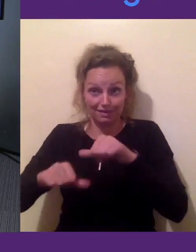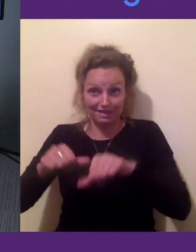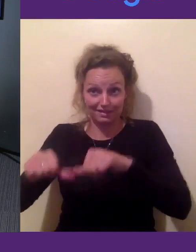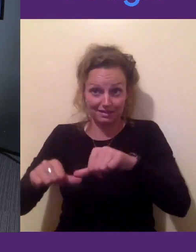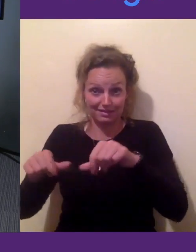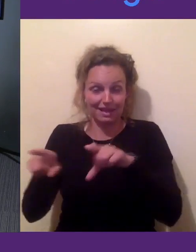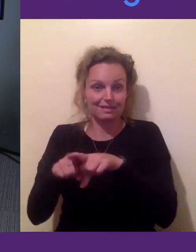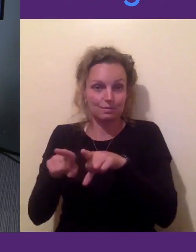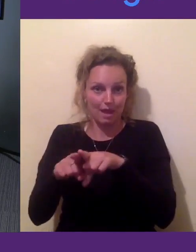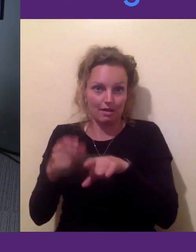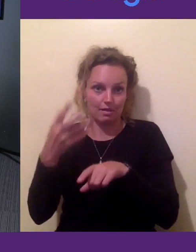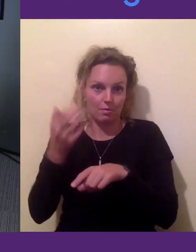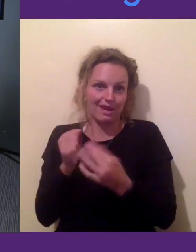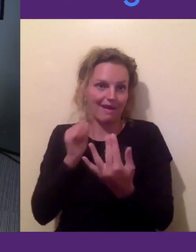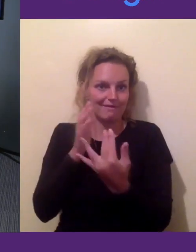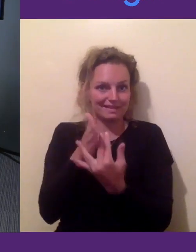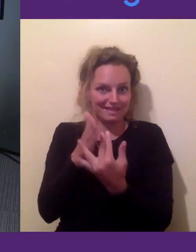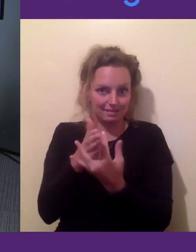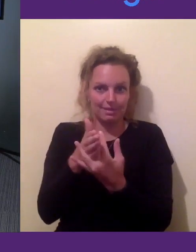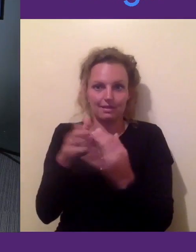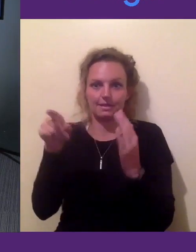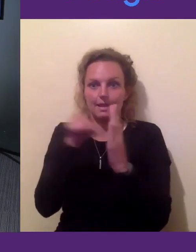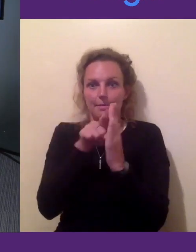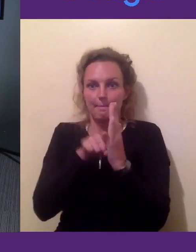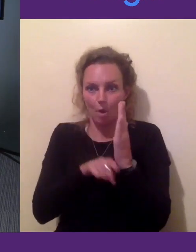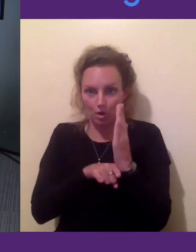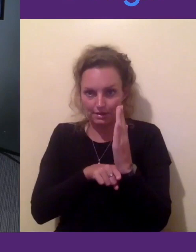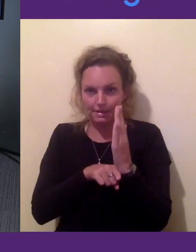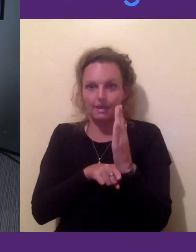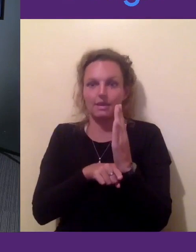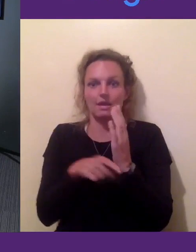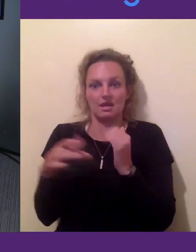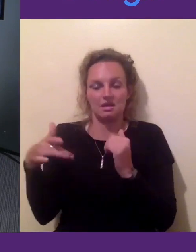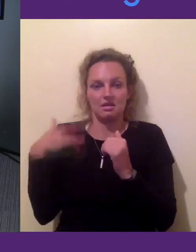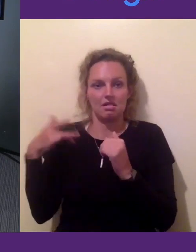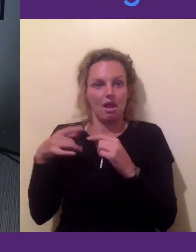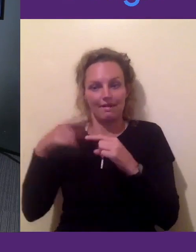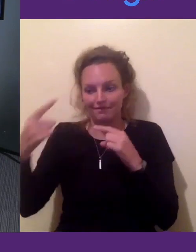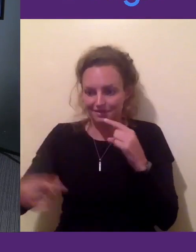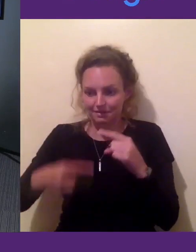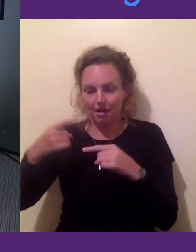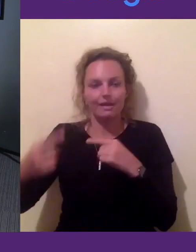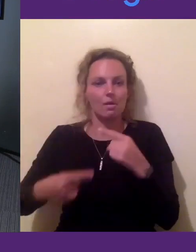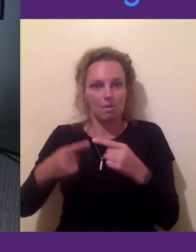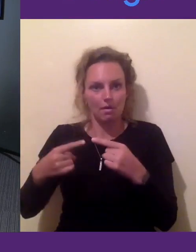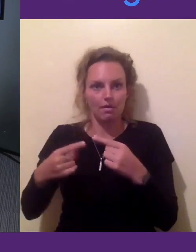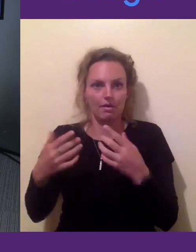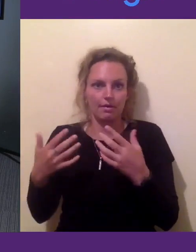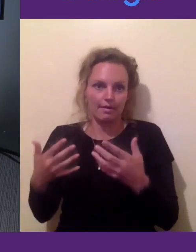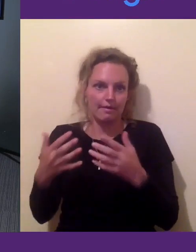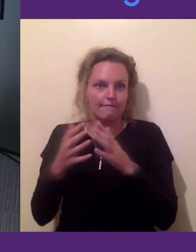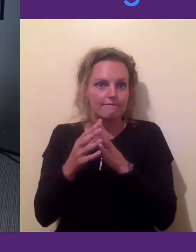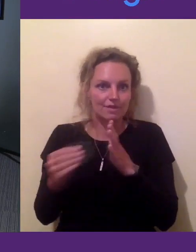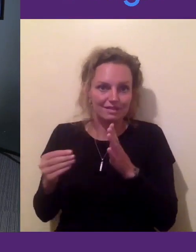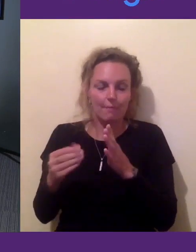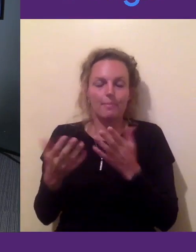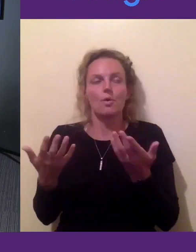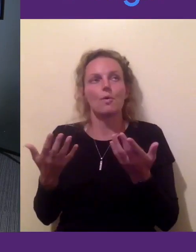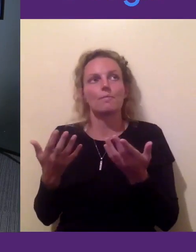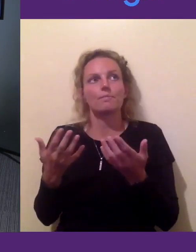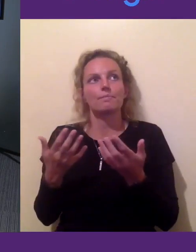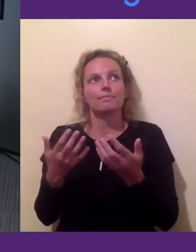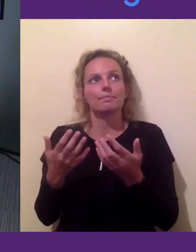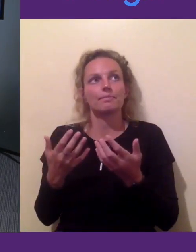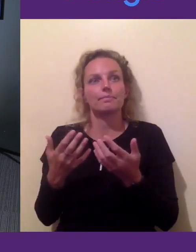product development life cycle where we define at each phase, key drivers for accessibility. So for example, when kicking off